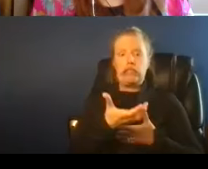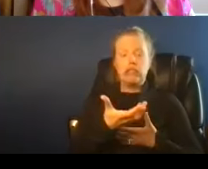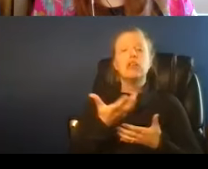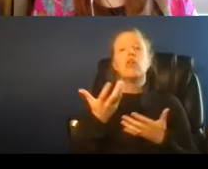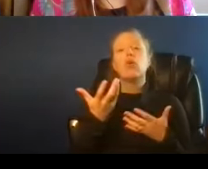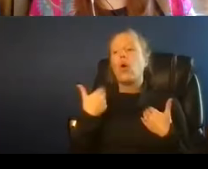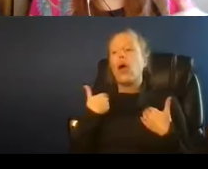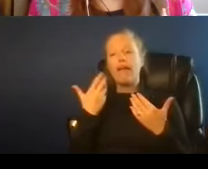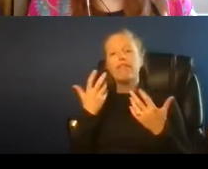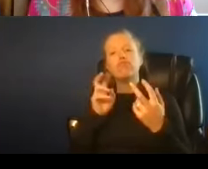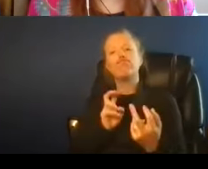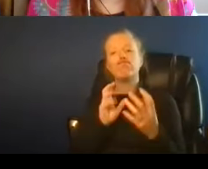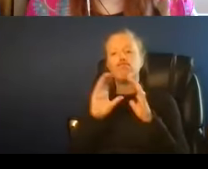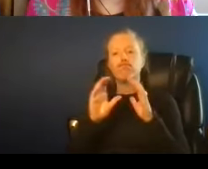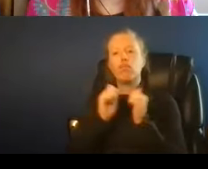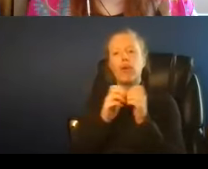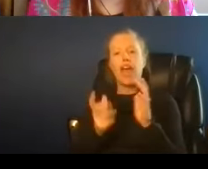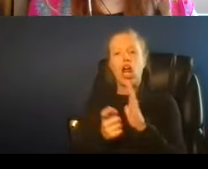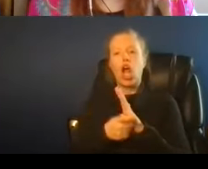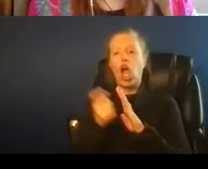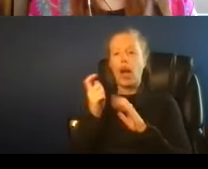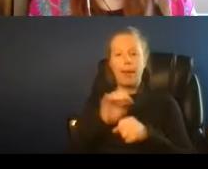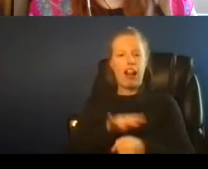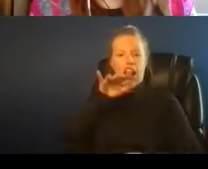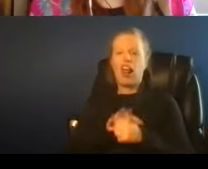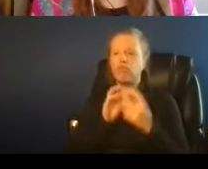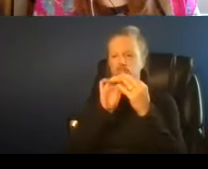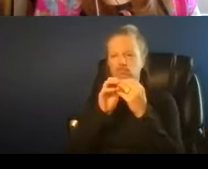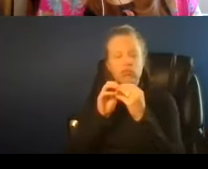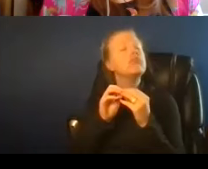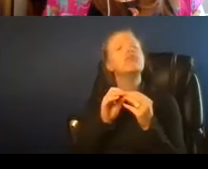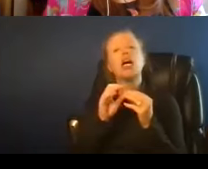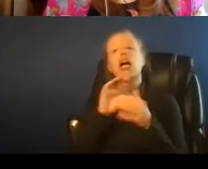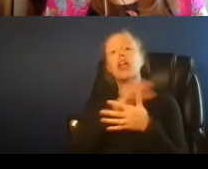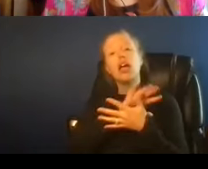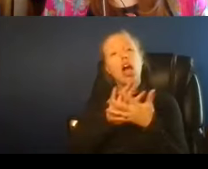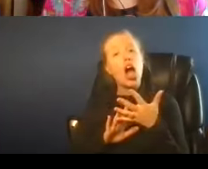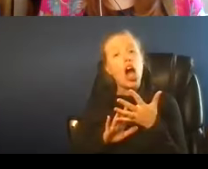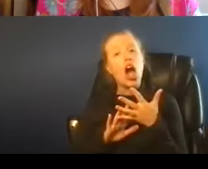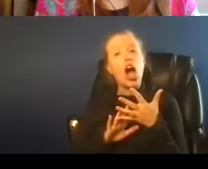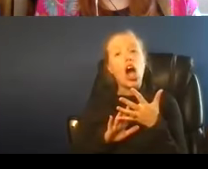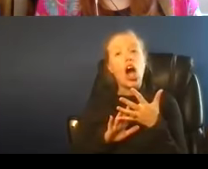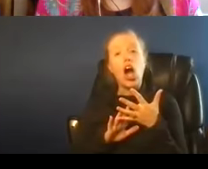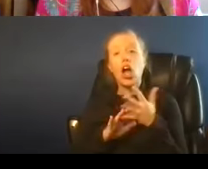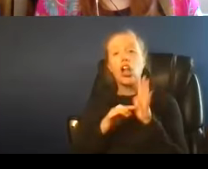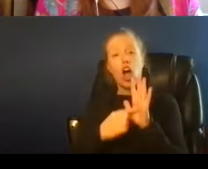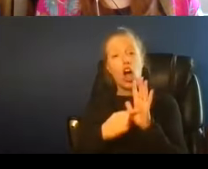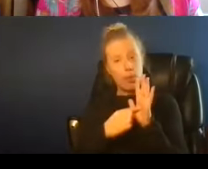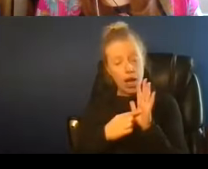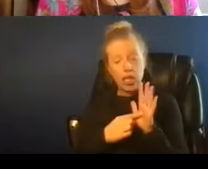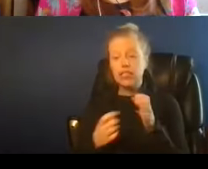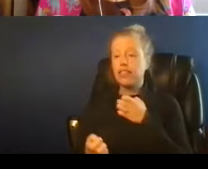a conversation without it automatically being an argument. These are all hallmarks of emotional safety as well as